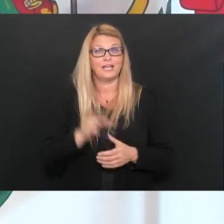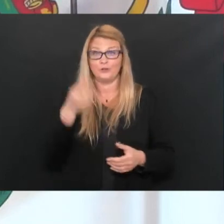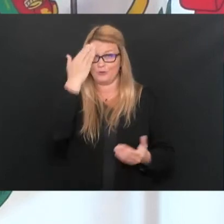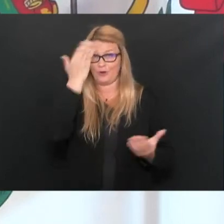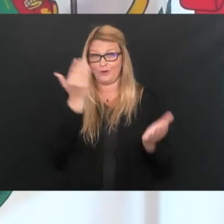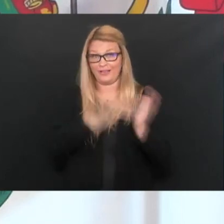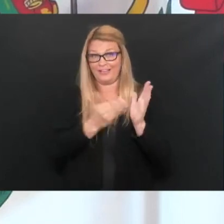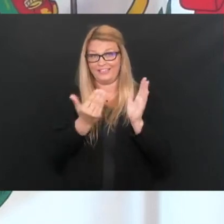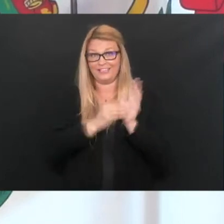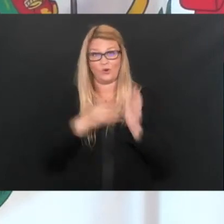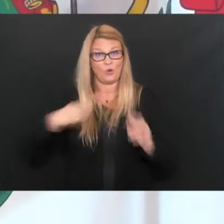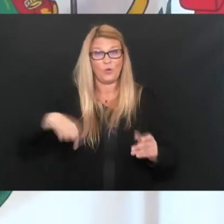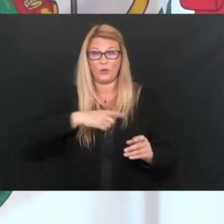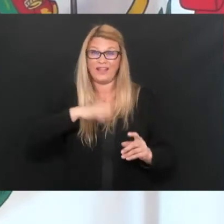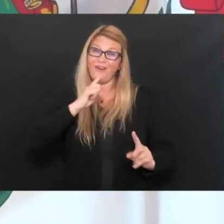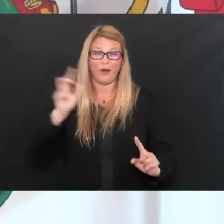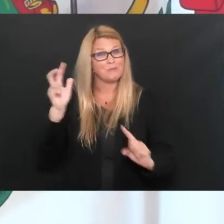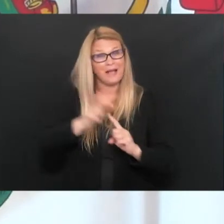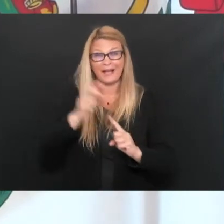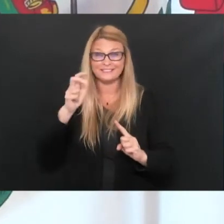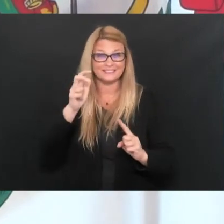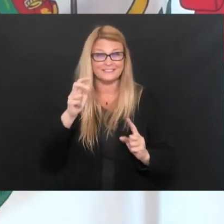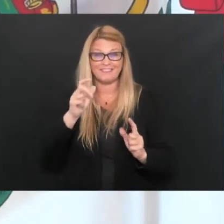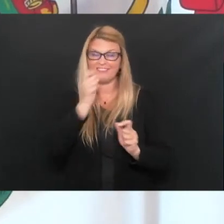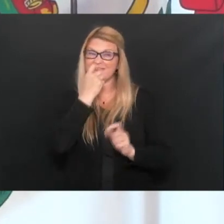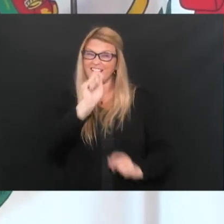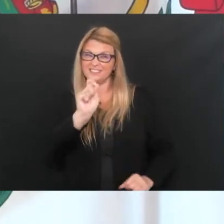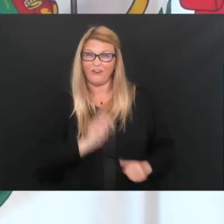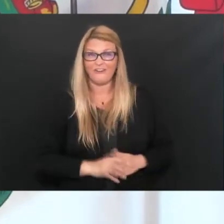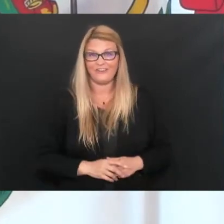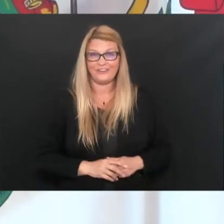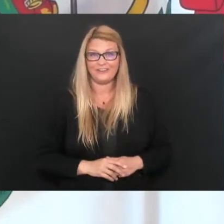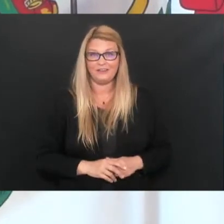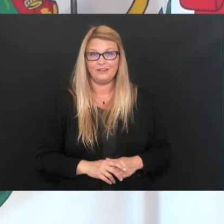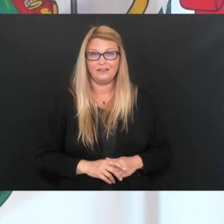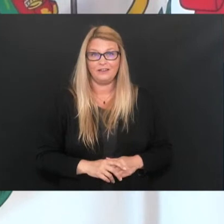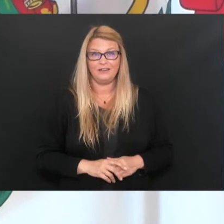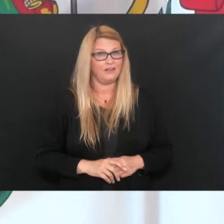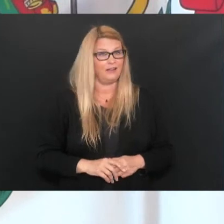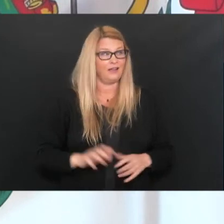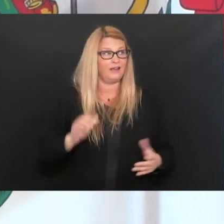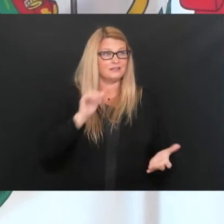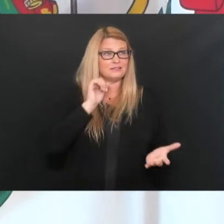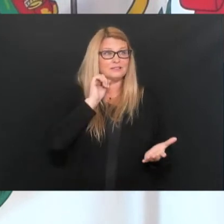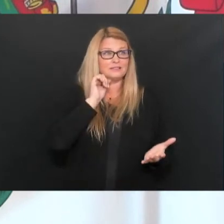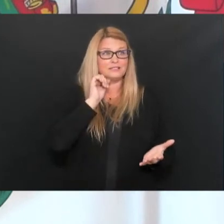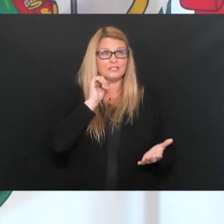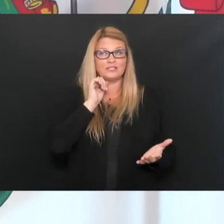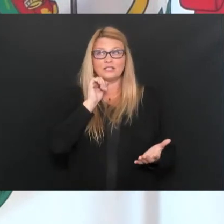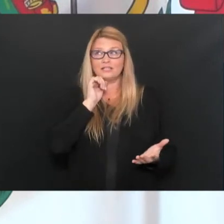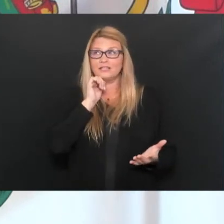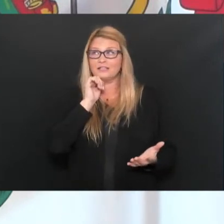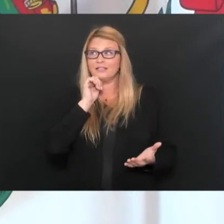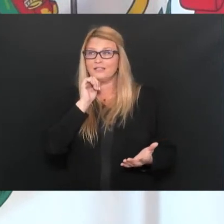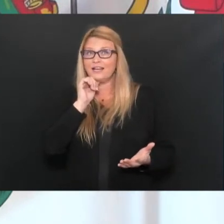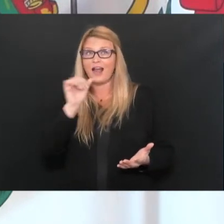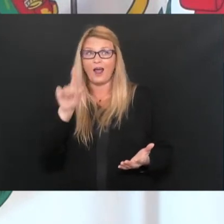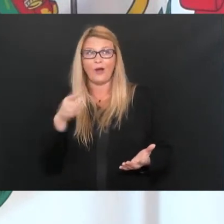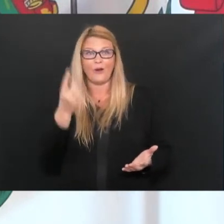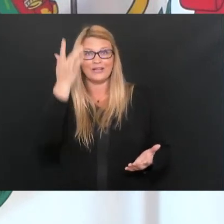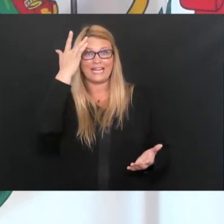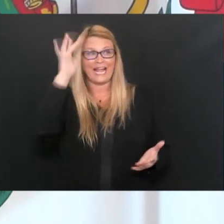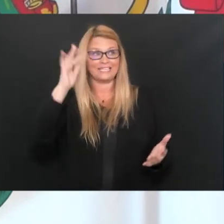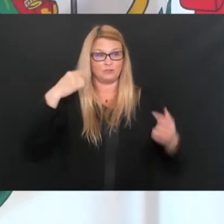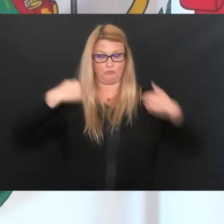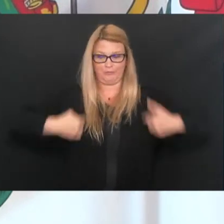over. We're the best of the best. That's all there is to it. Not meaning that we're, these experts and myself are the best of the